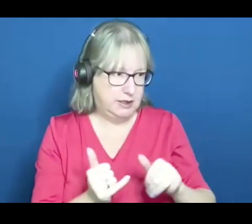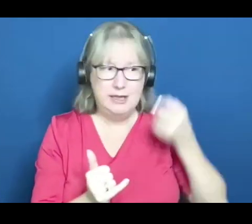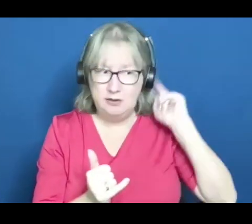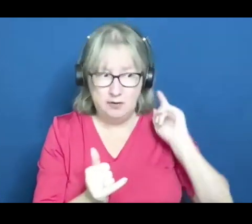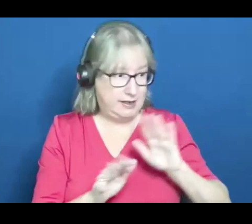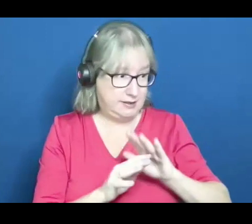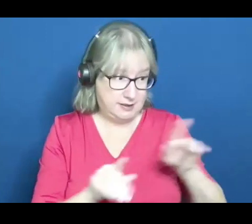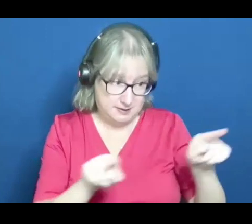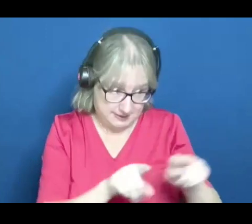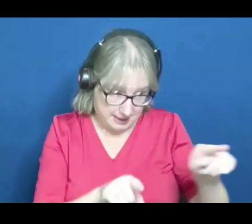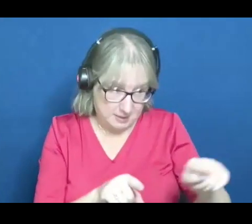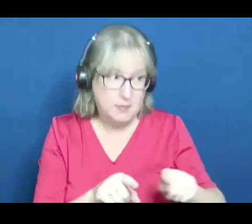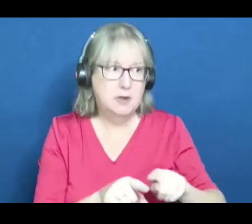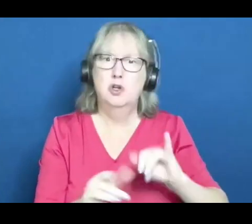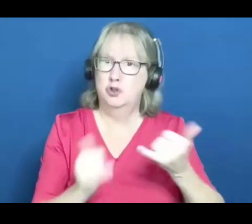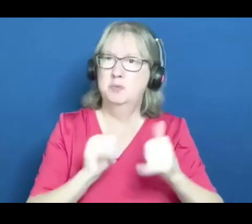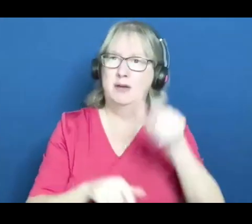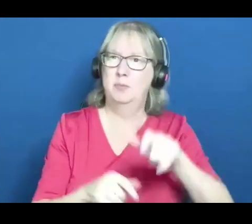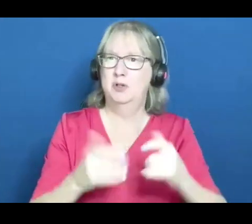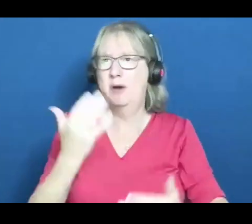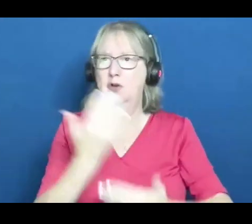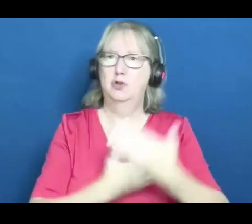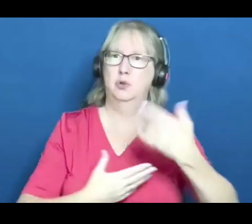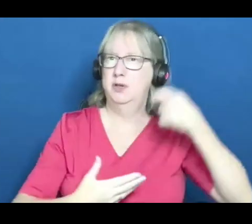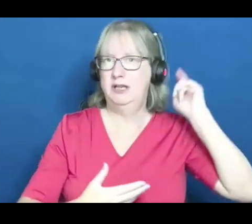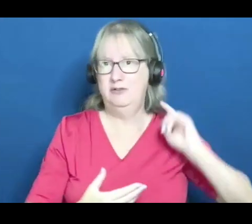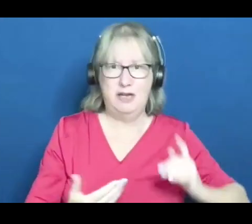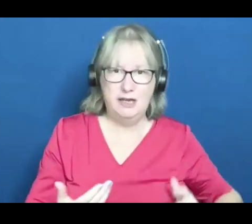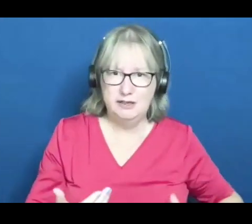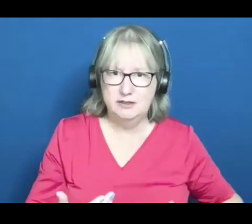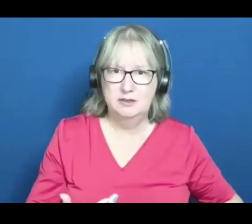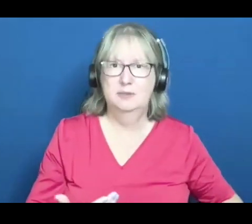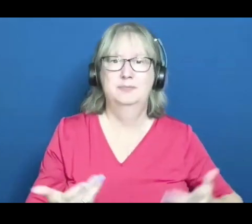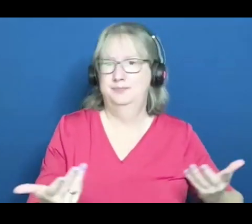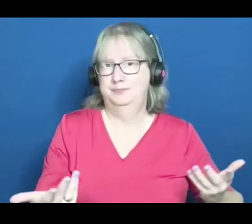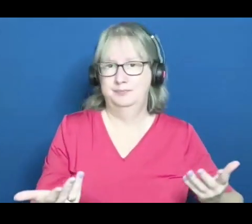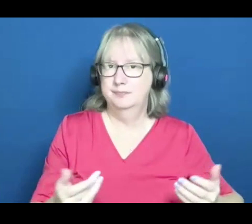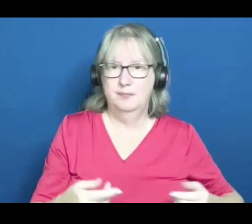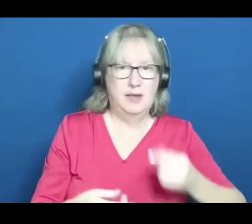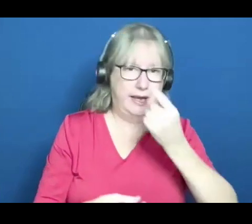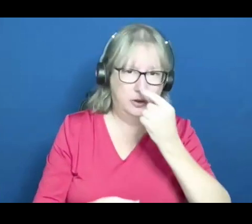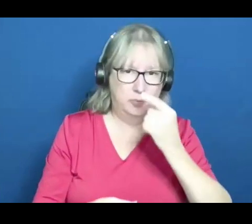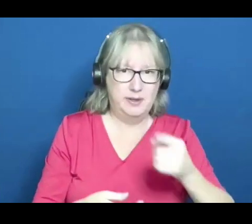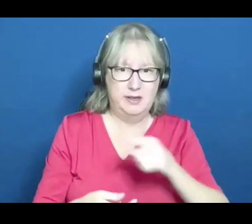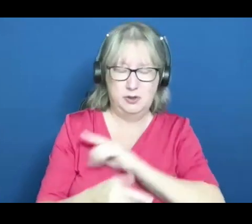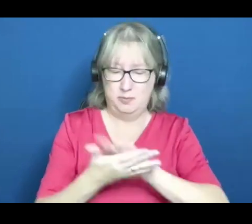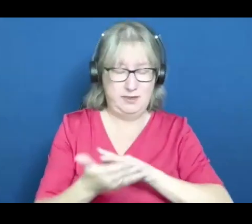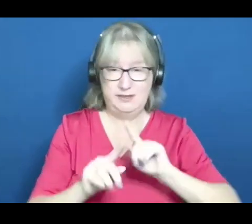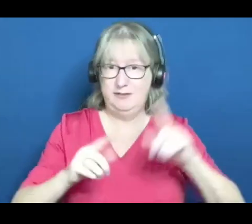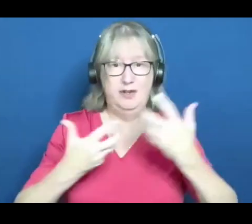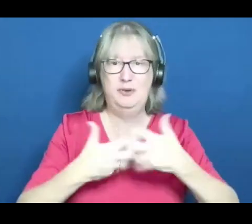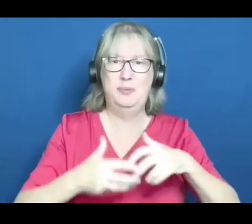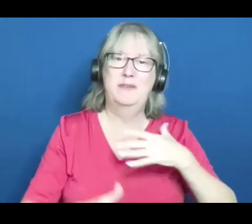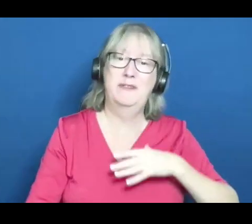aids, which can happen. So they might have gone and had another check and they get new hearing aids, and all of a sudden it's different equipment